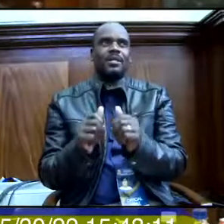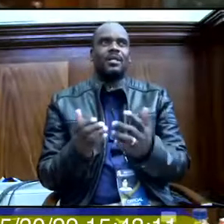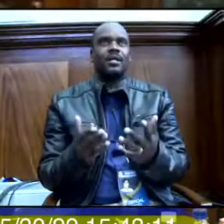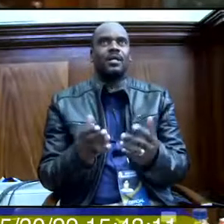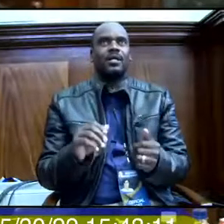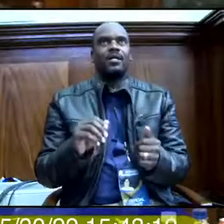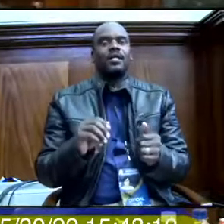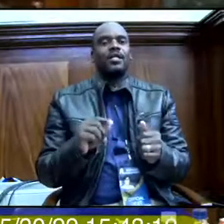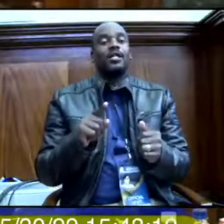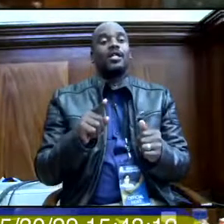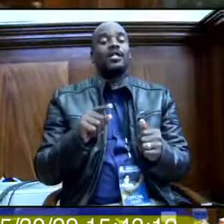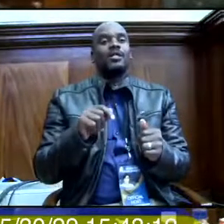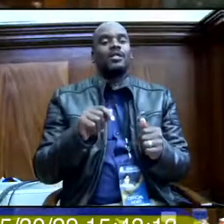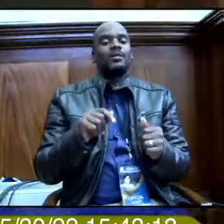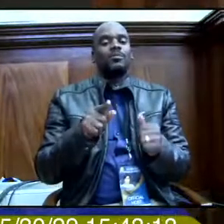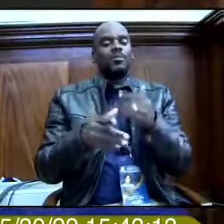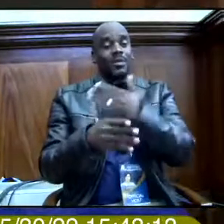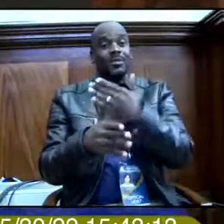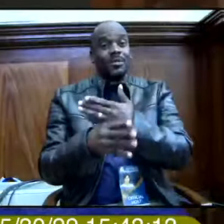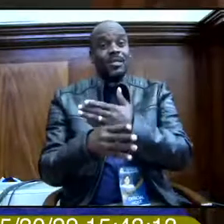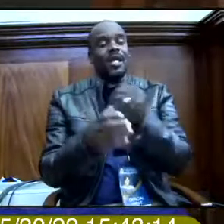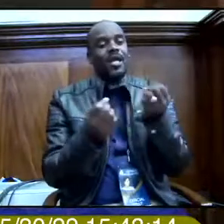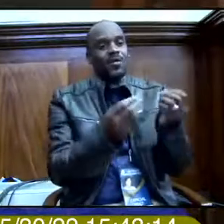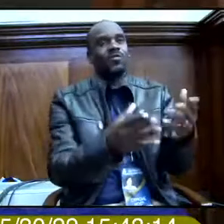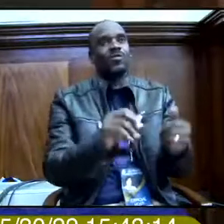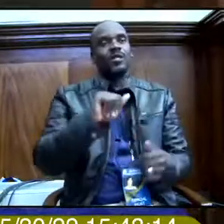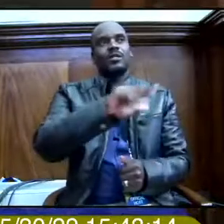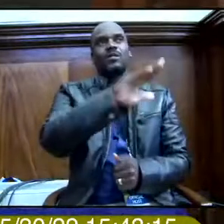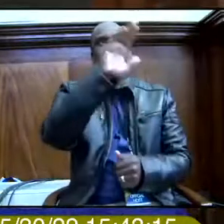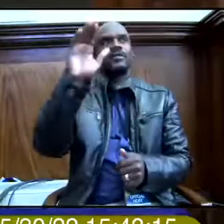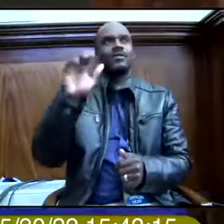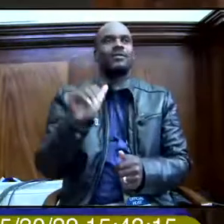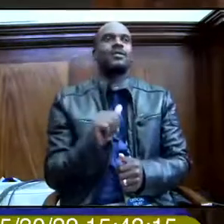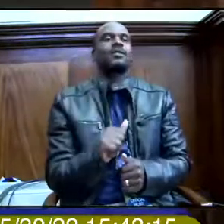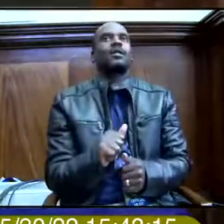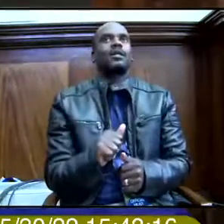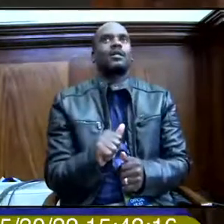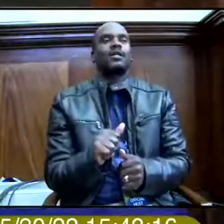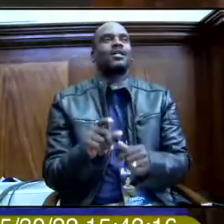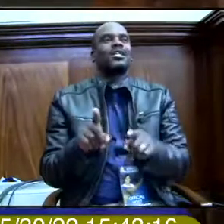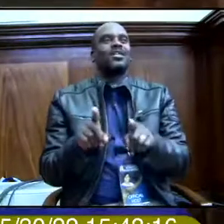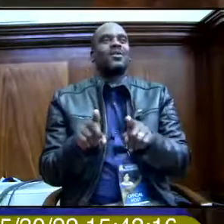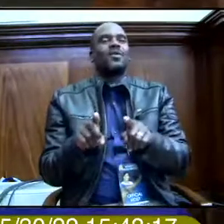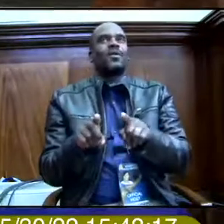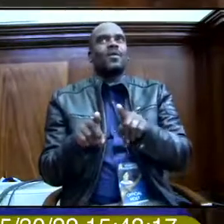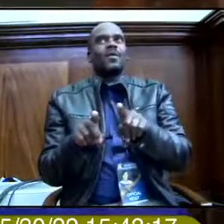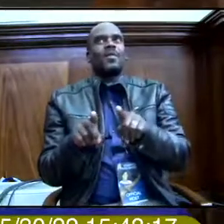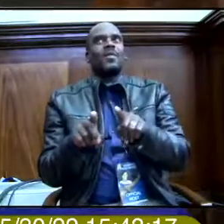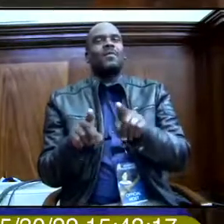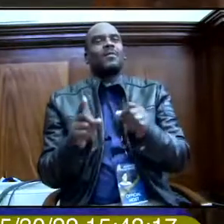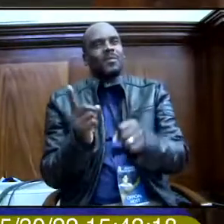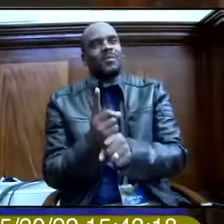african citizens as we normally say charity begins at home